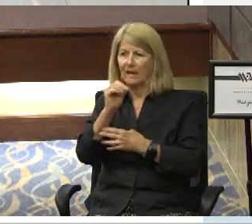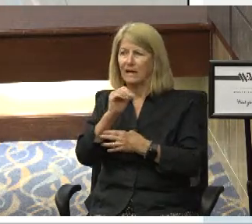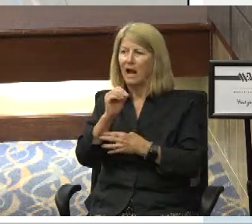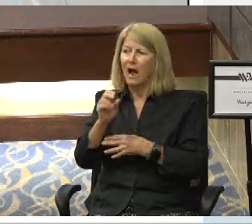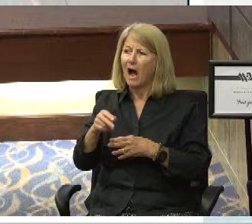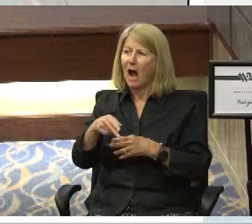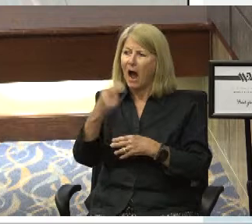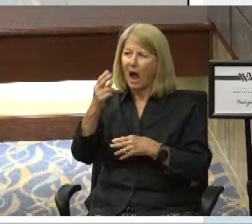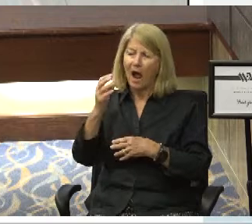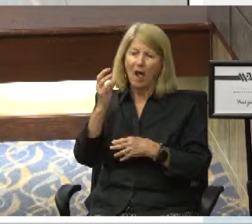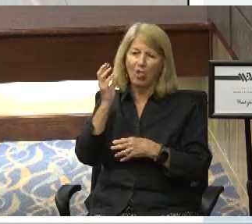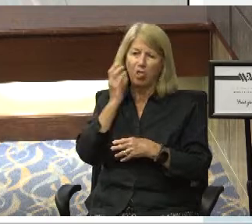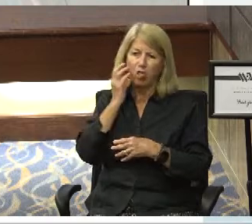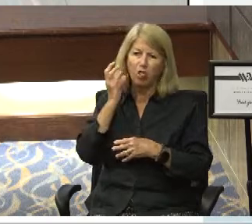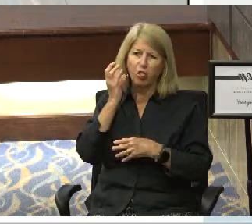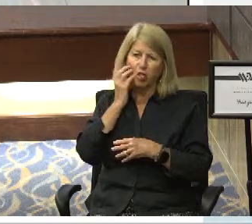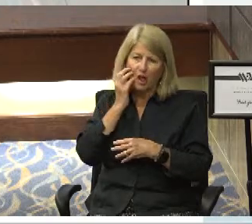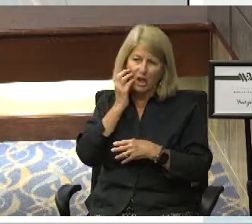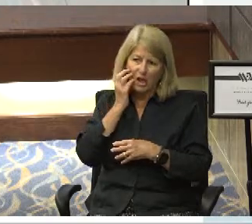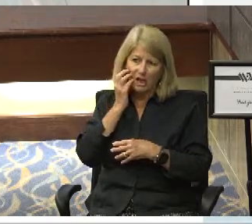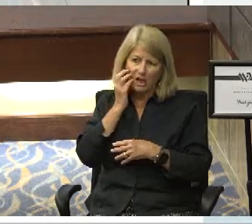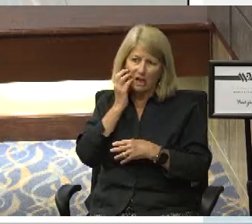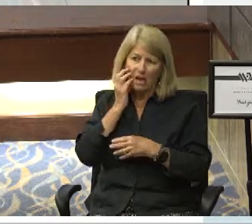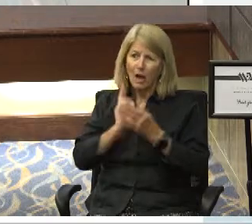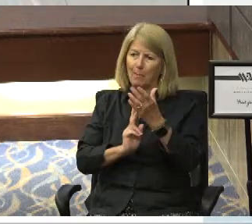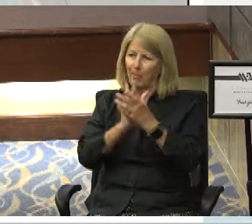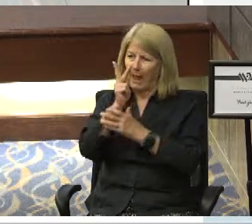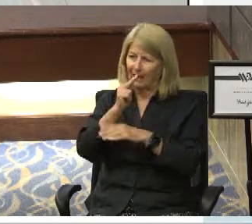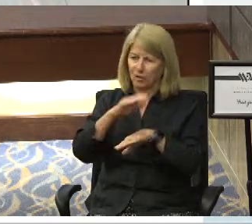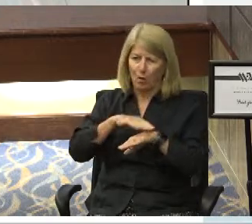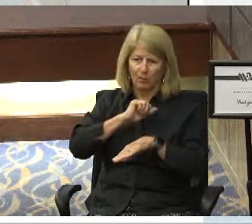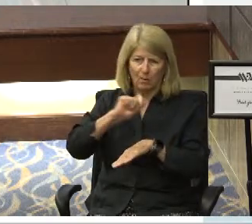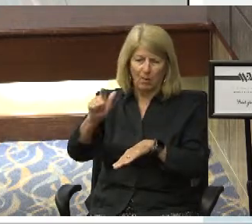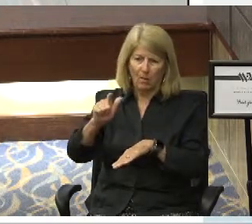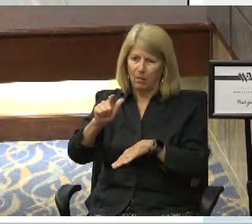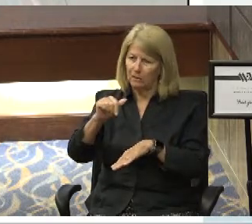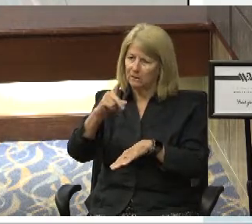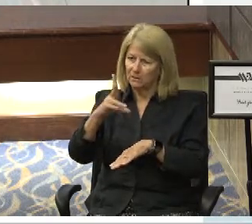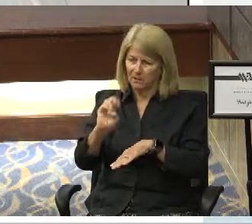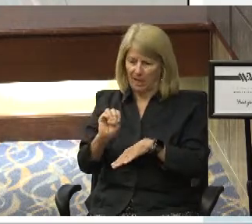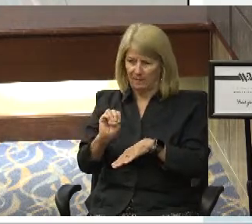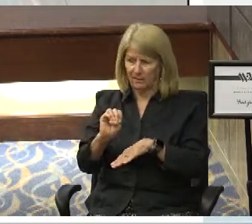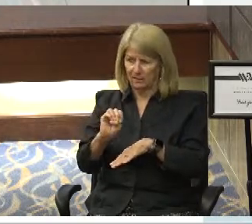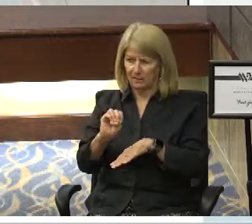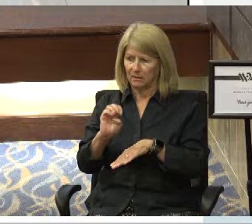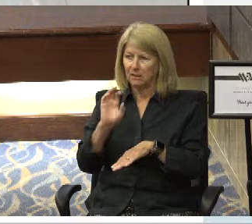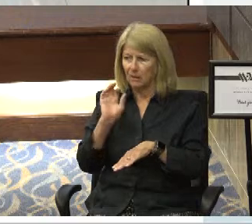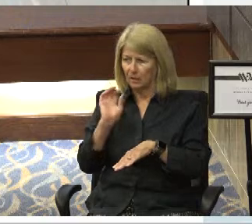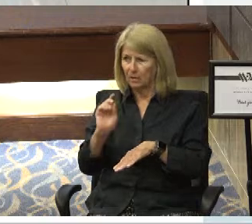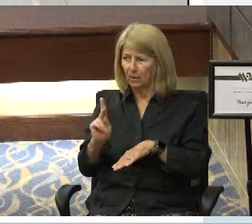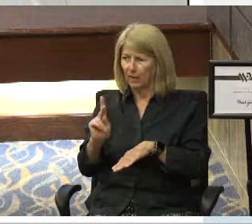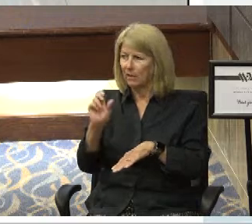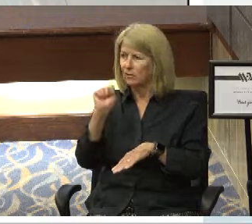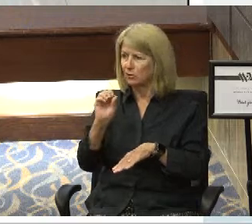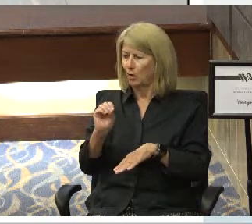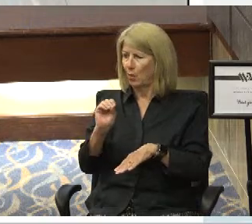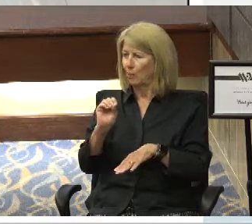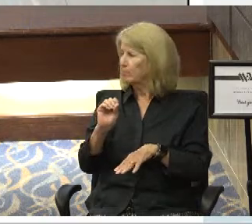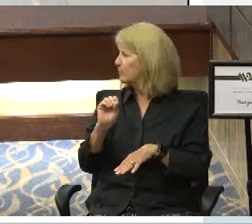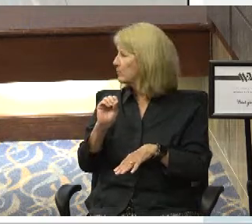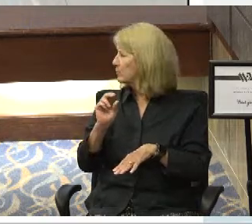thick, dense vegetation on all sides of the perimeter. Okay.